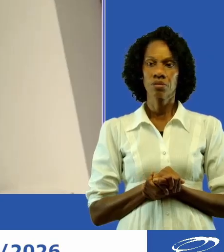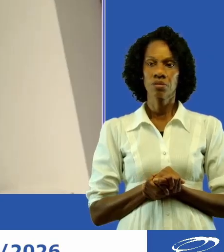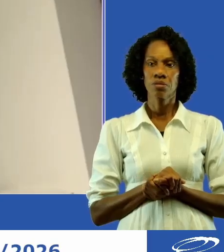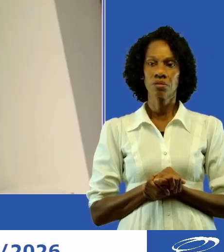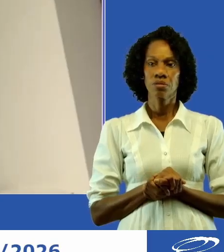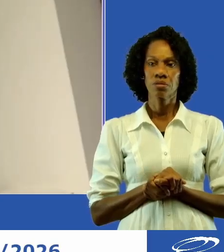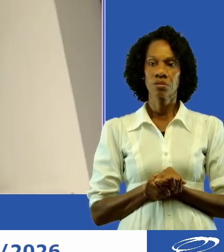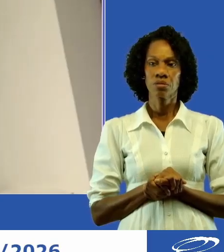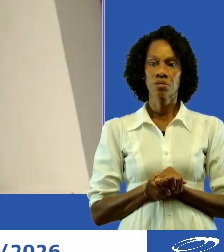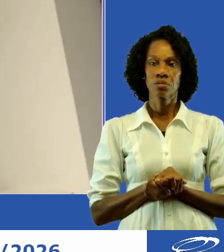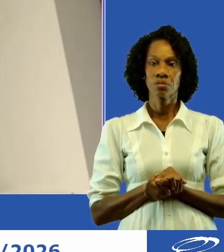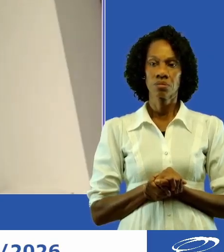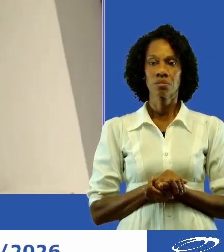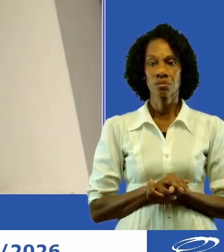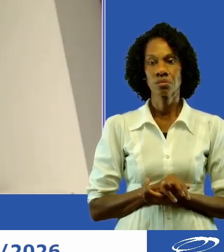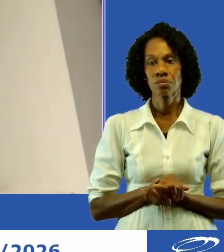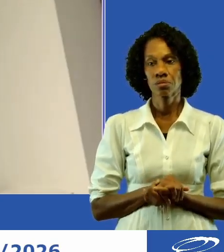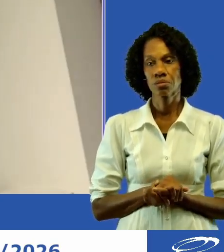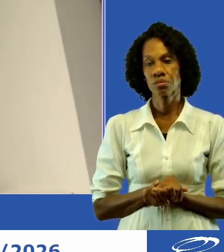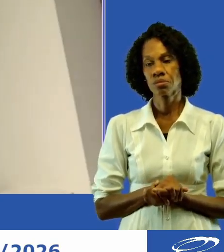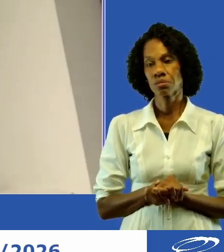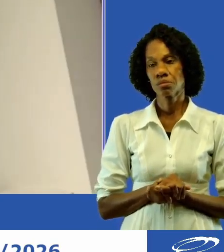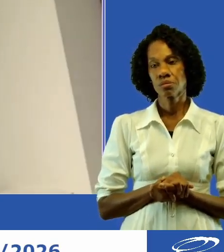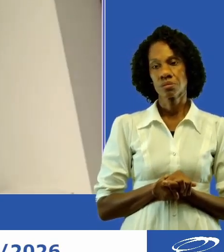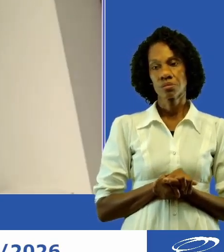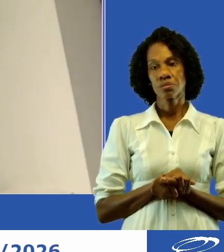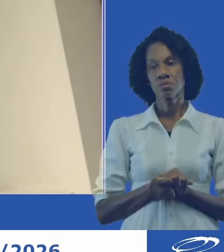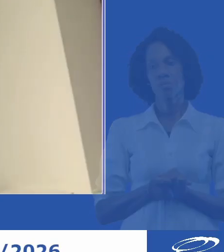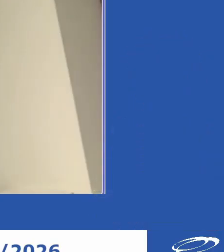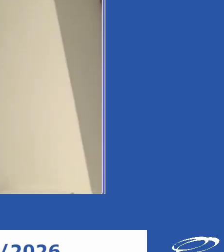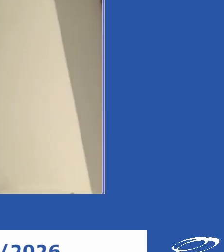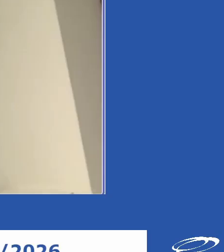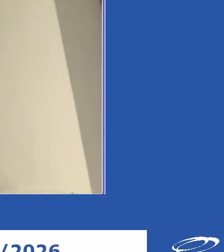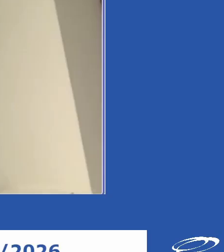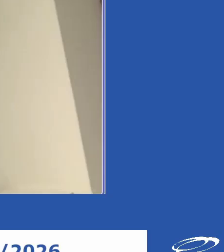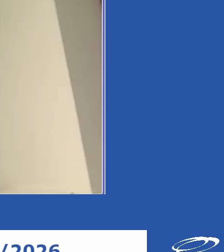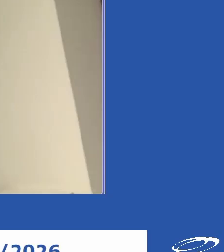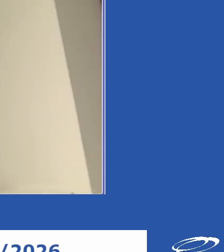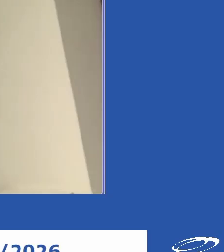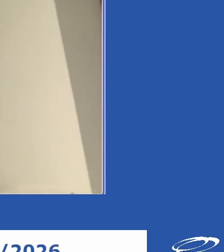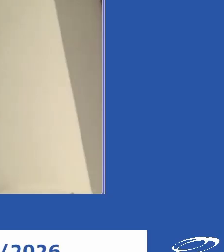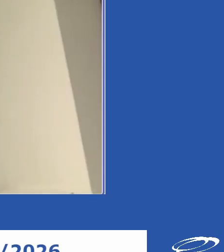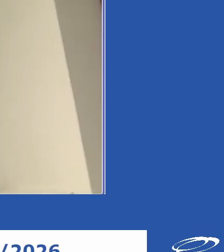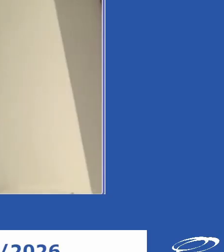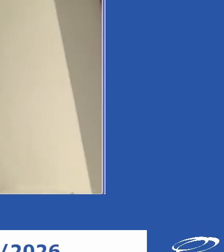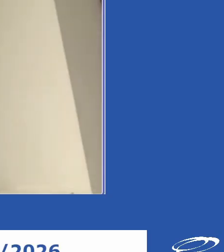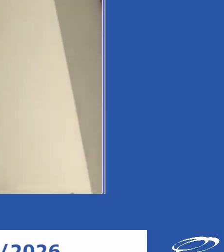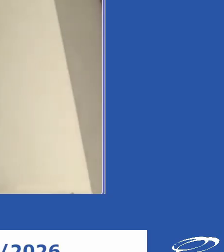to colistin and cathedral. And also we have had problems